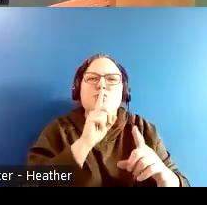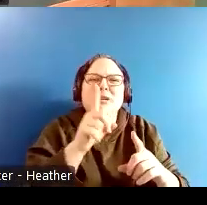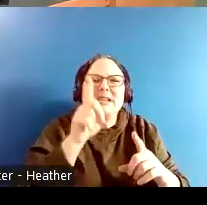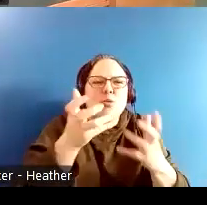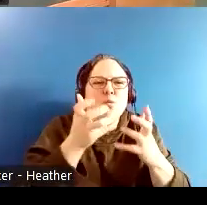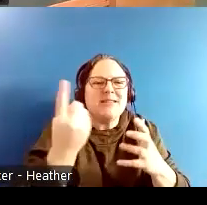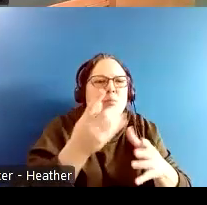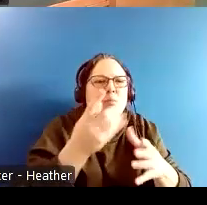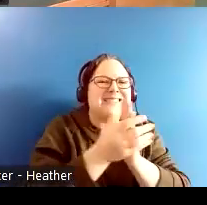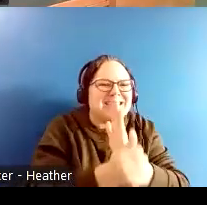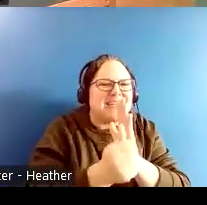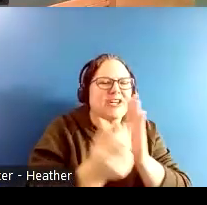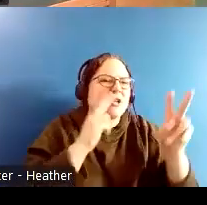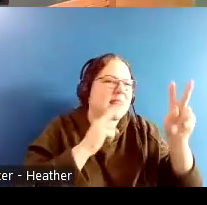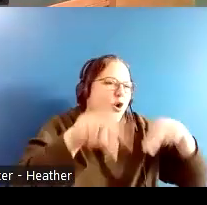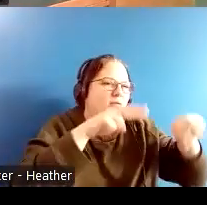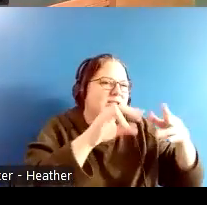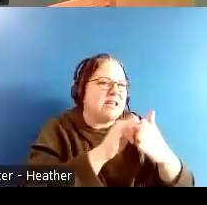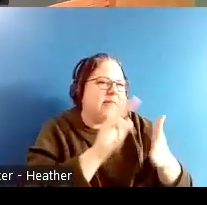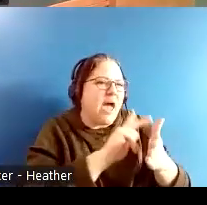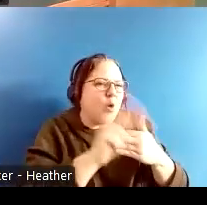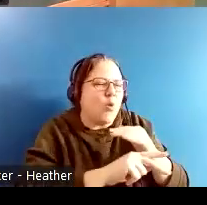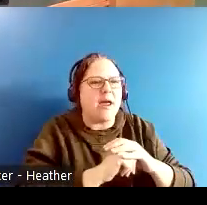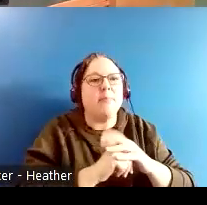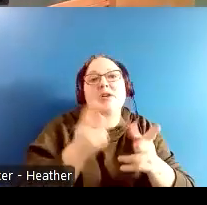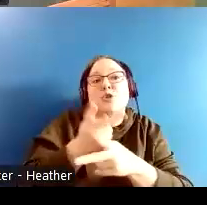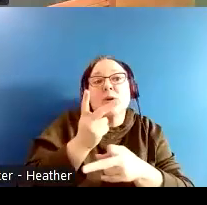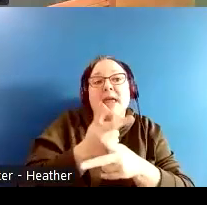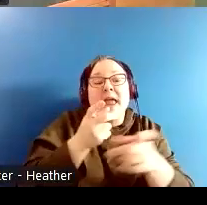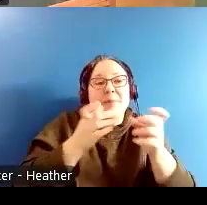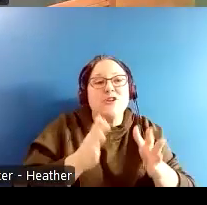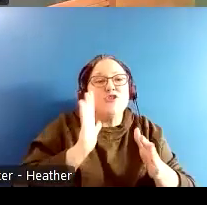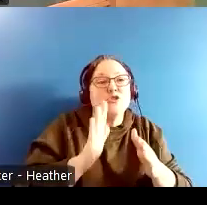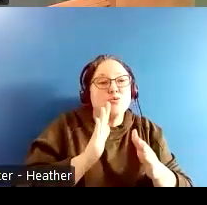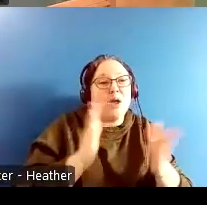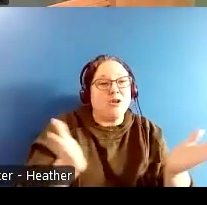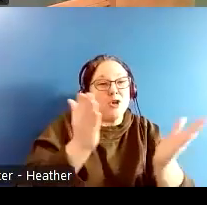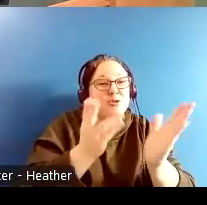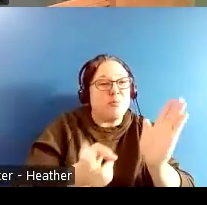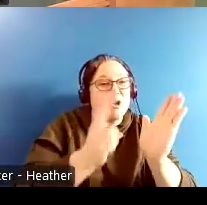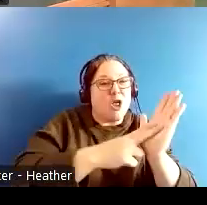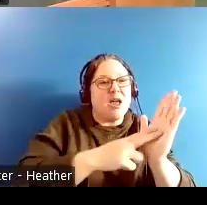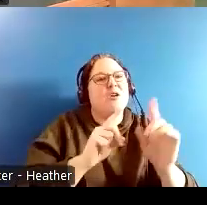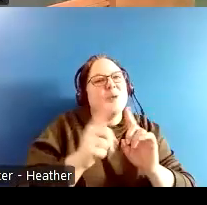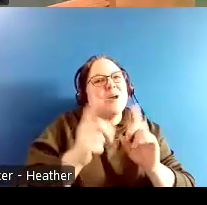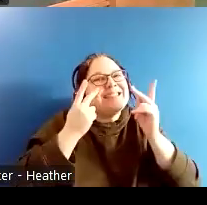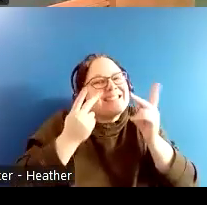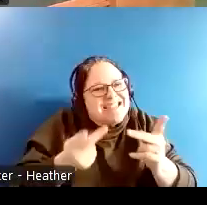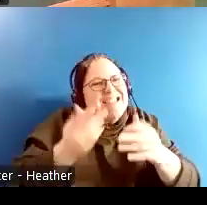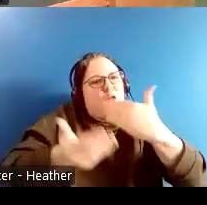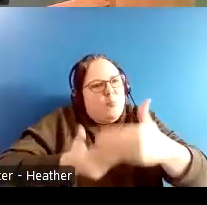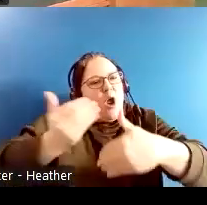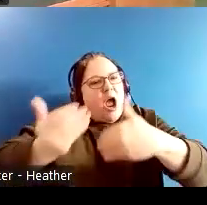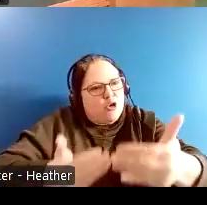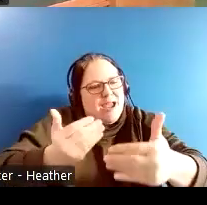these programs. So our care managers would promote people logging in, but they would also see their progress. And if they didn't